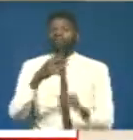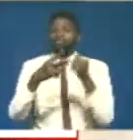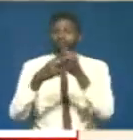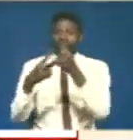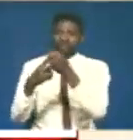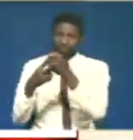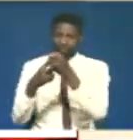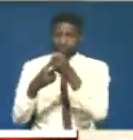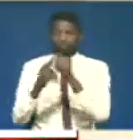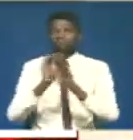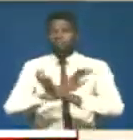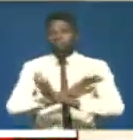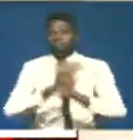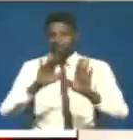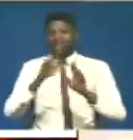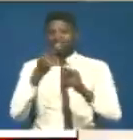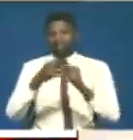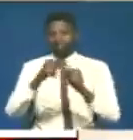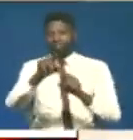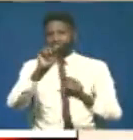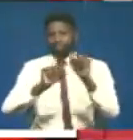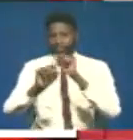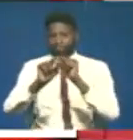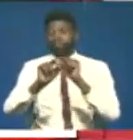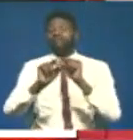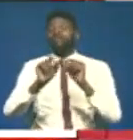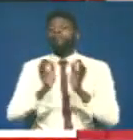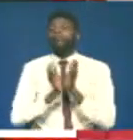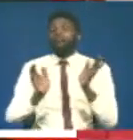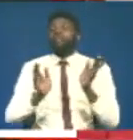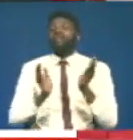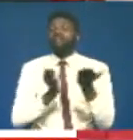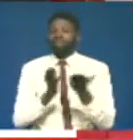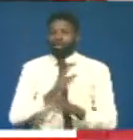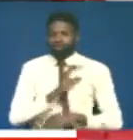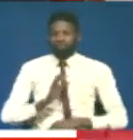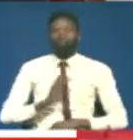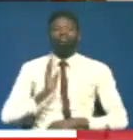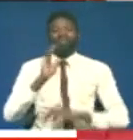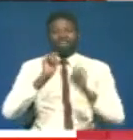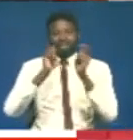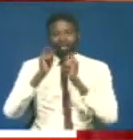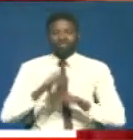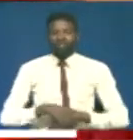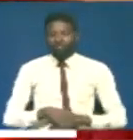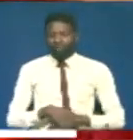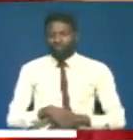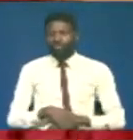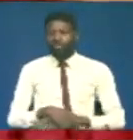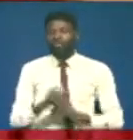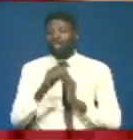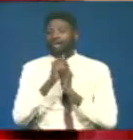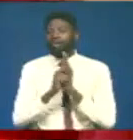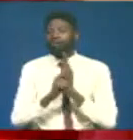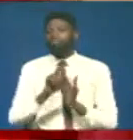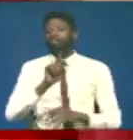shortlisted and will be interviewed by the Public Service Commission. Article 155 of the Constitution states, "The